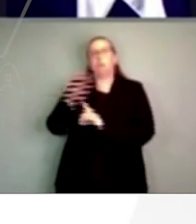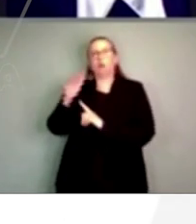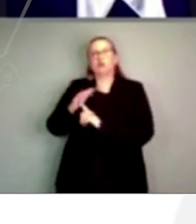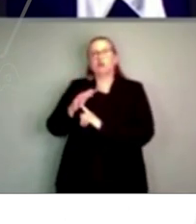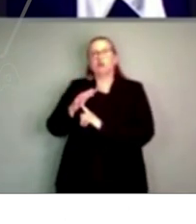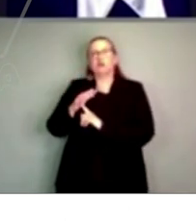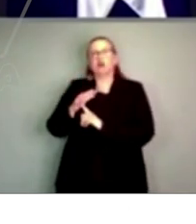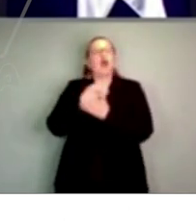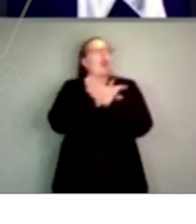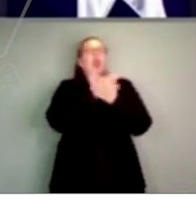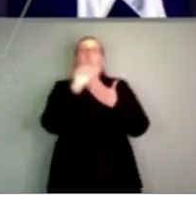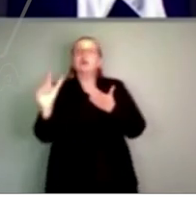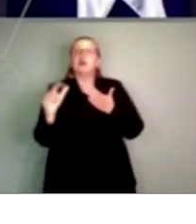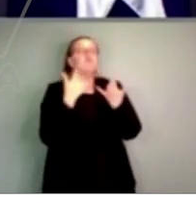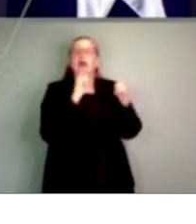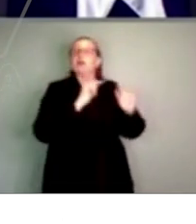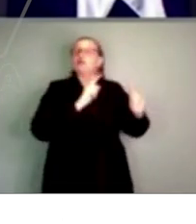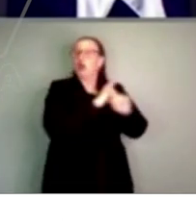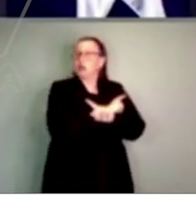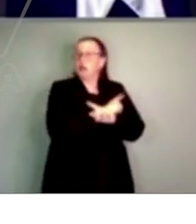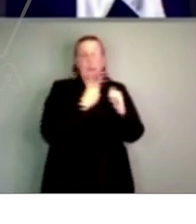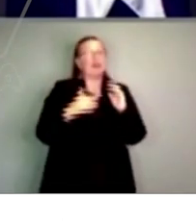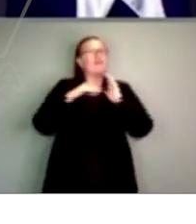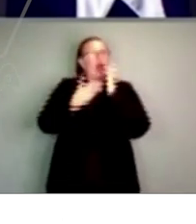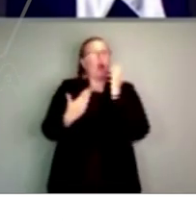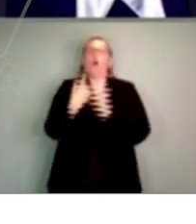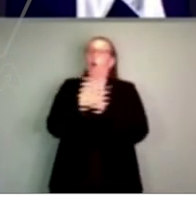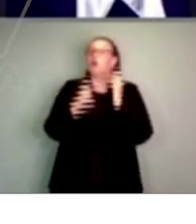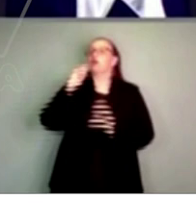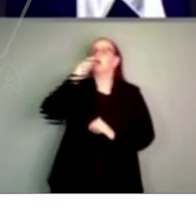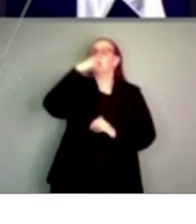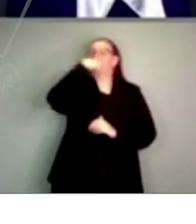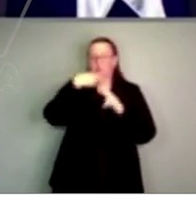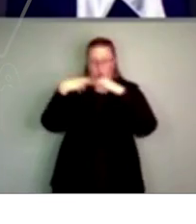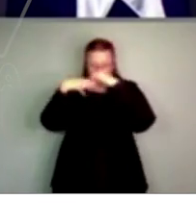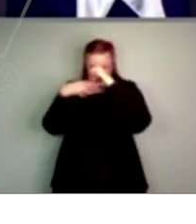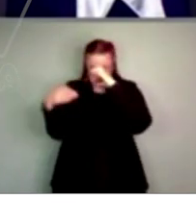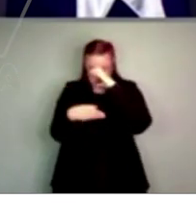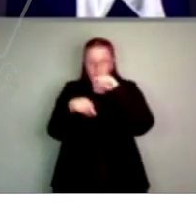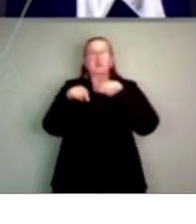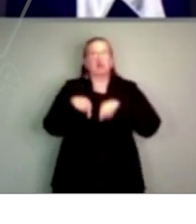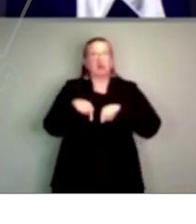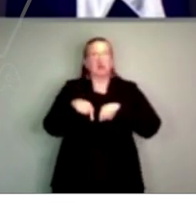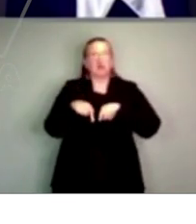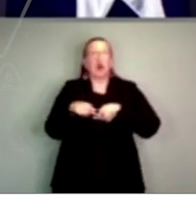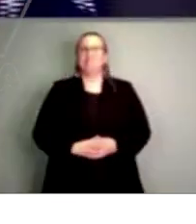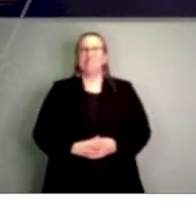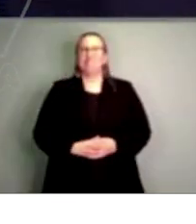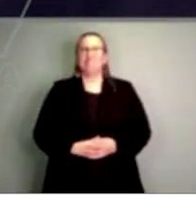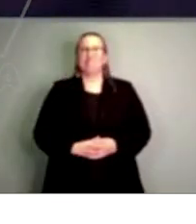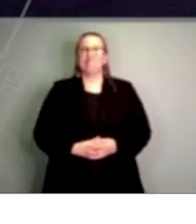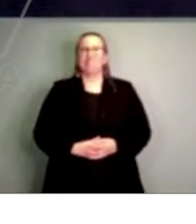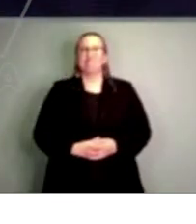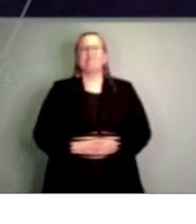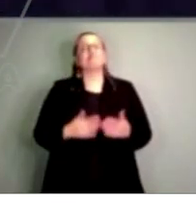of the public health response to the outbreak. So rapid antigen testing has a very important role to play. There's no doubt about that.